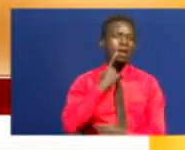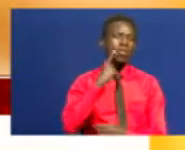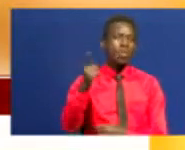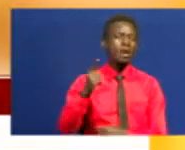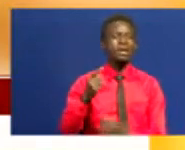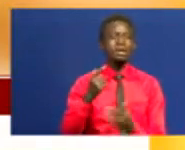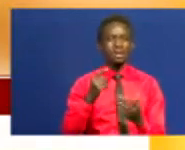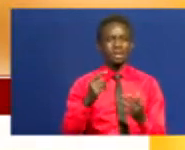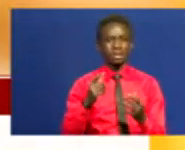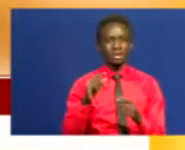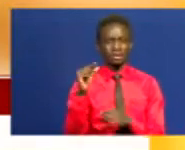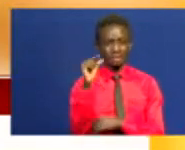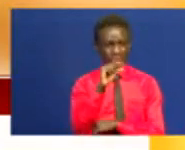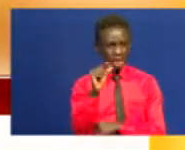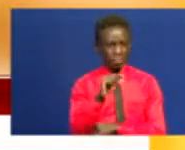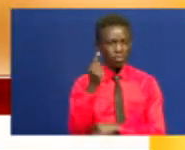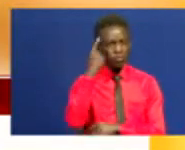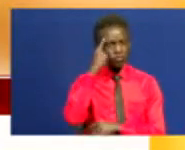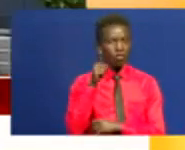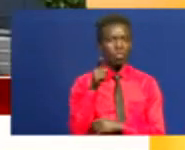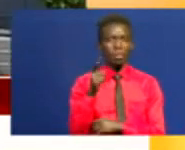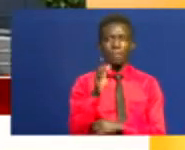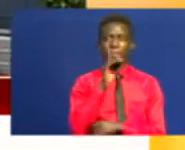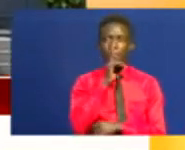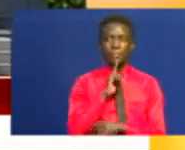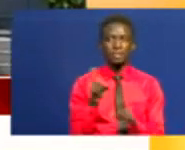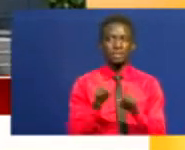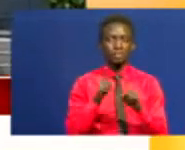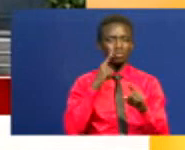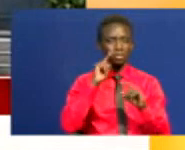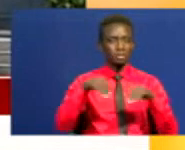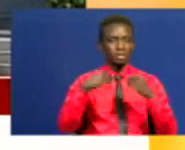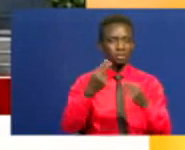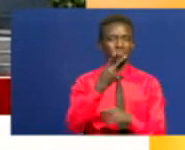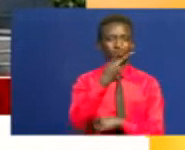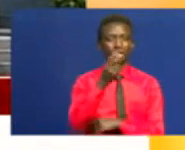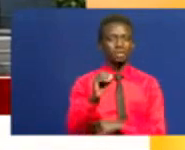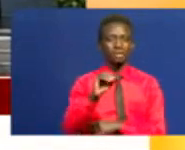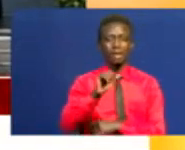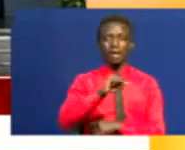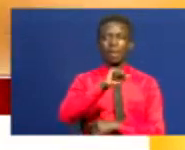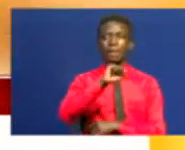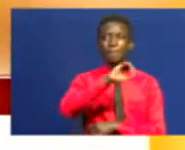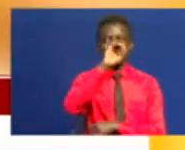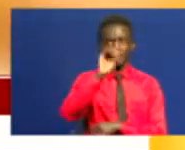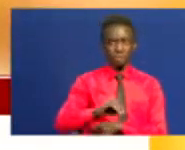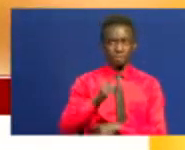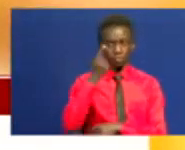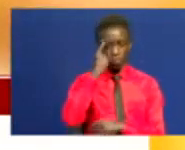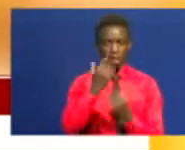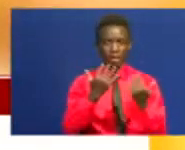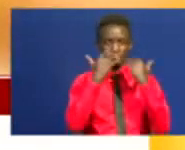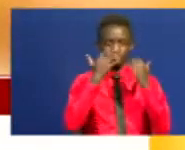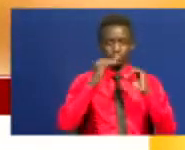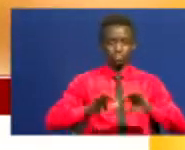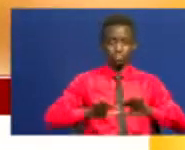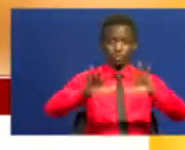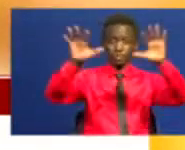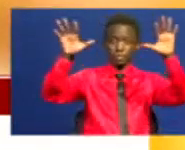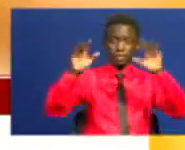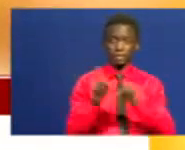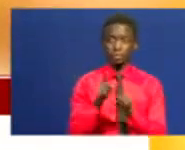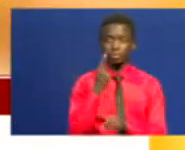produces 25 kilograms of greenhouse emissions. On the other hand, meat substitutes like plant-based meat